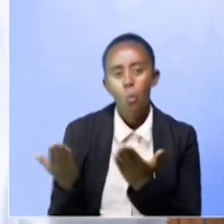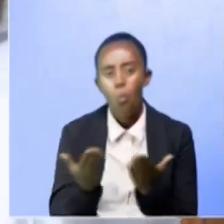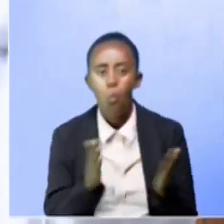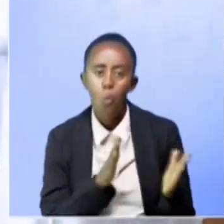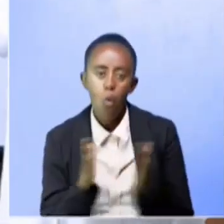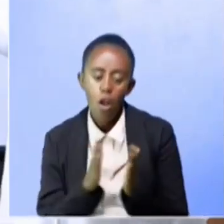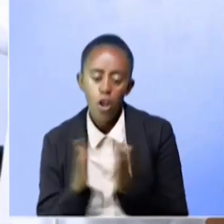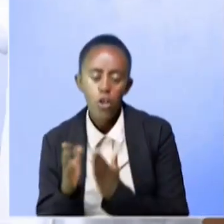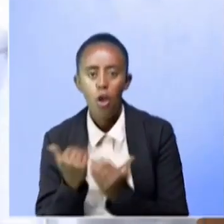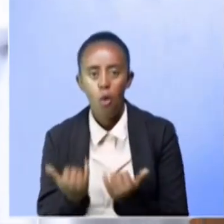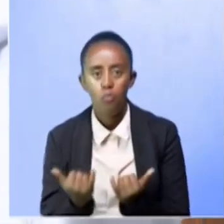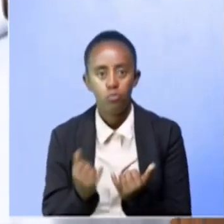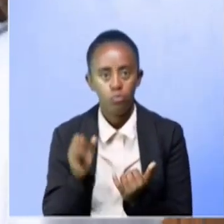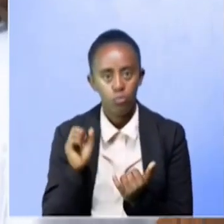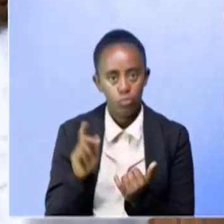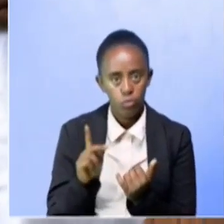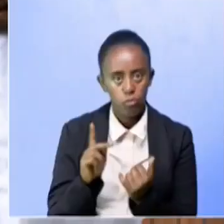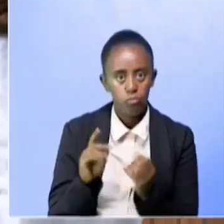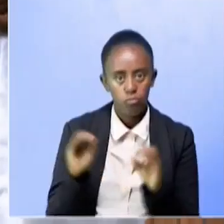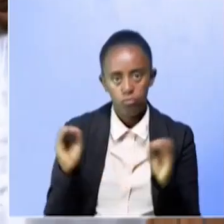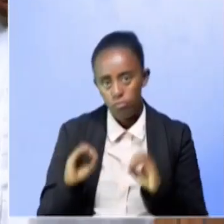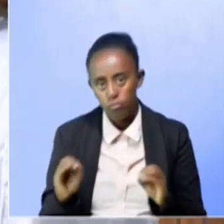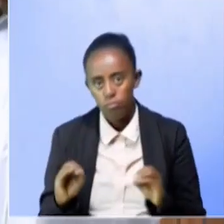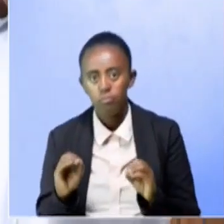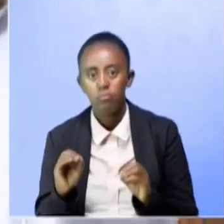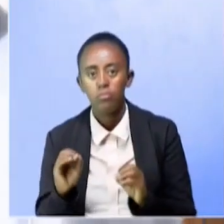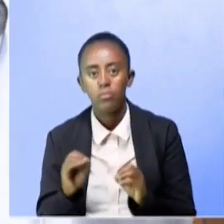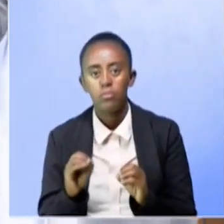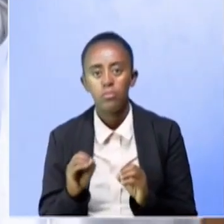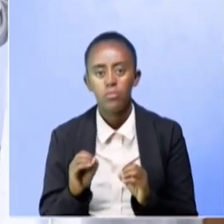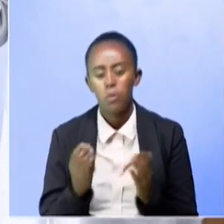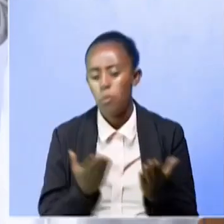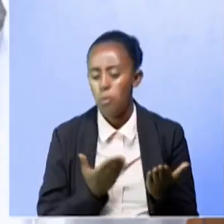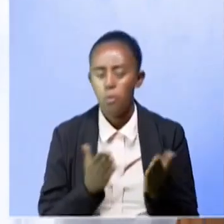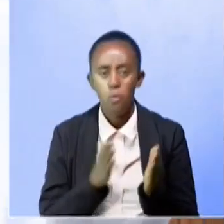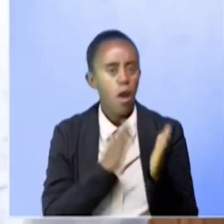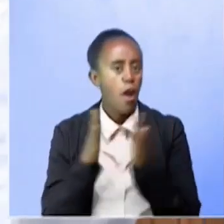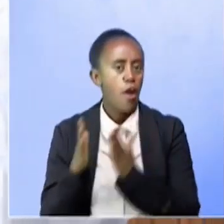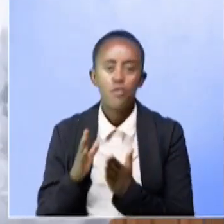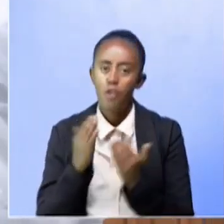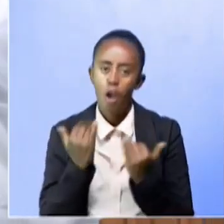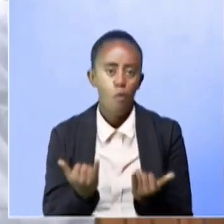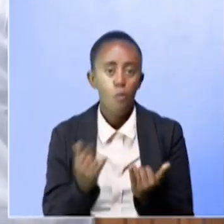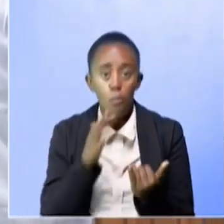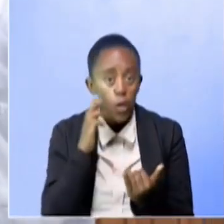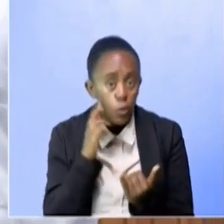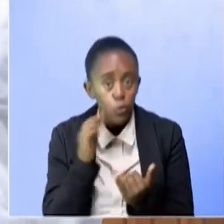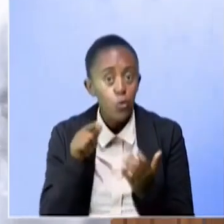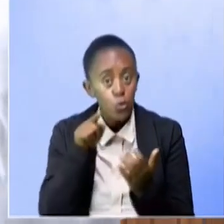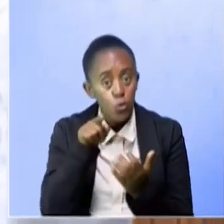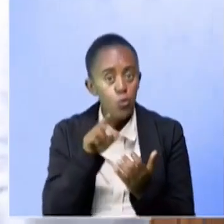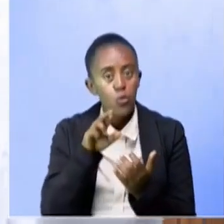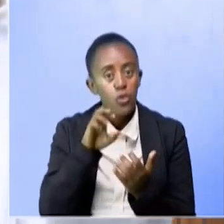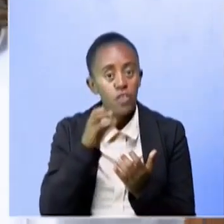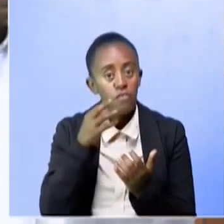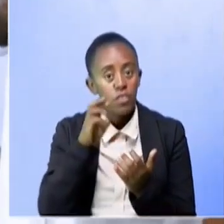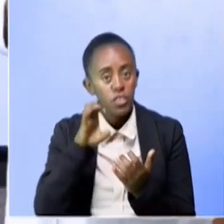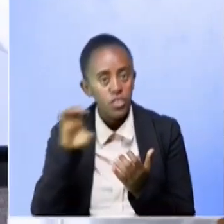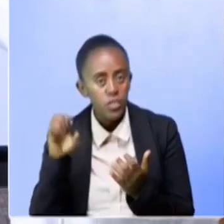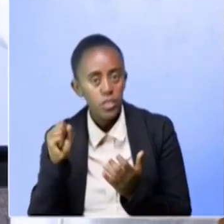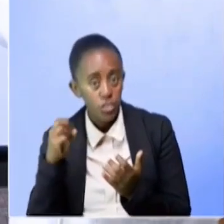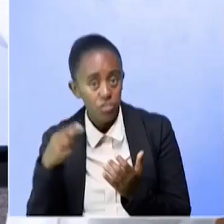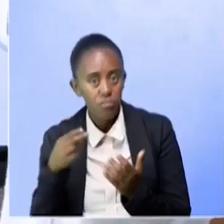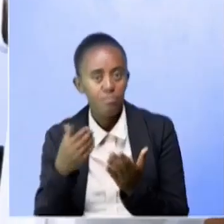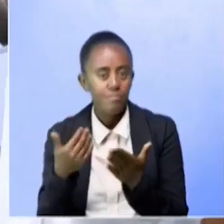now. If they have no any words, they say that we are ready now. That's why, because while your computer is